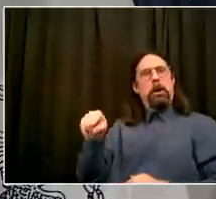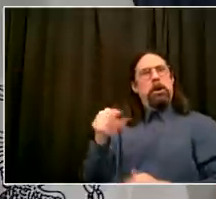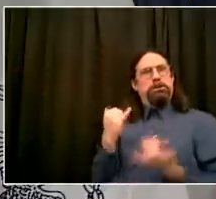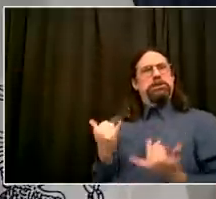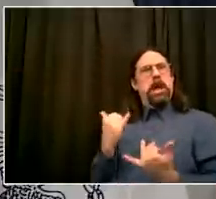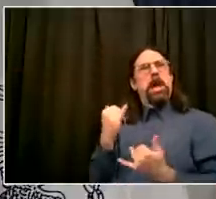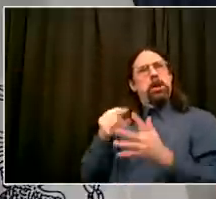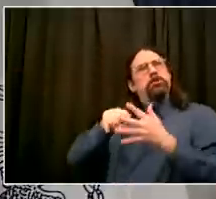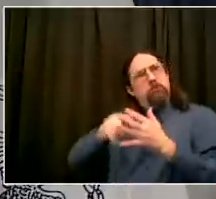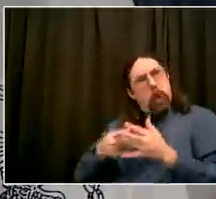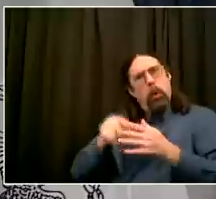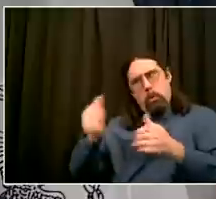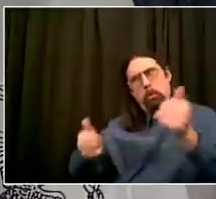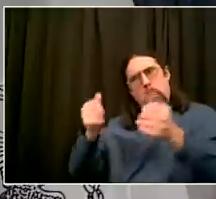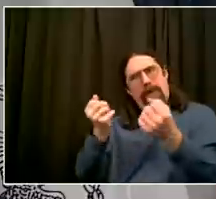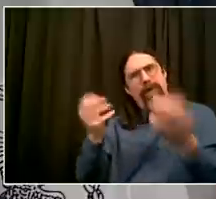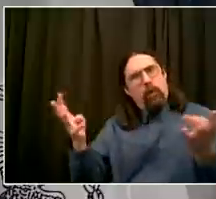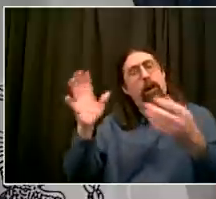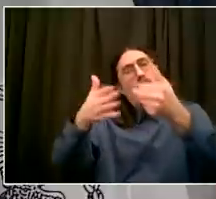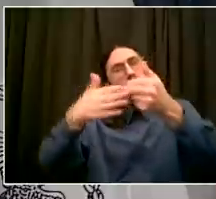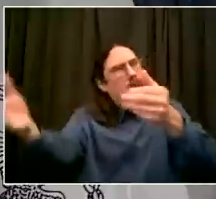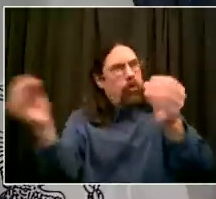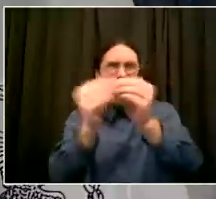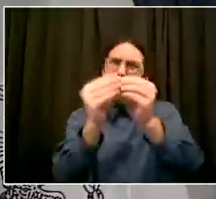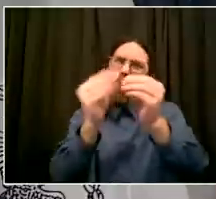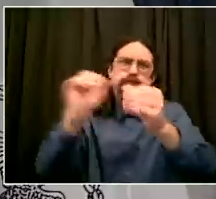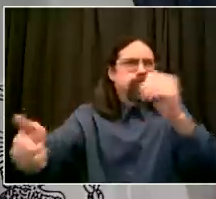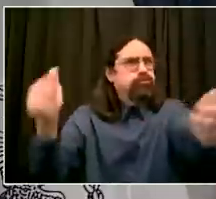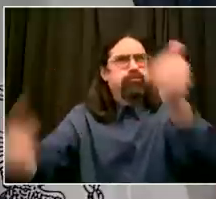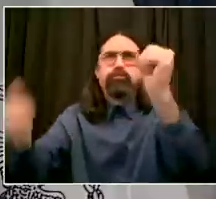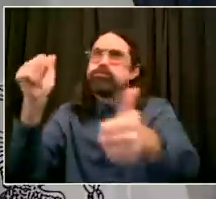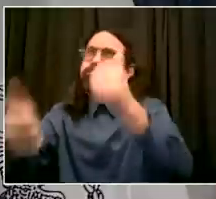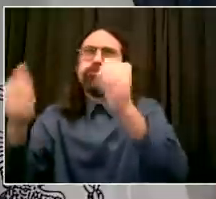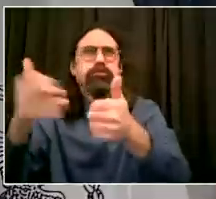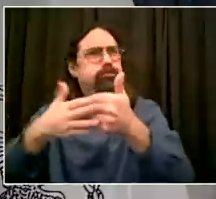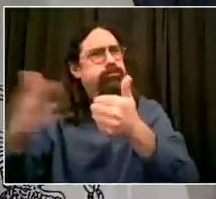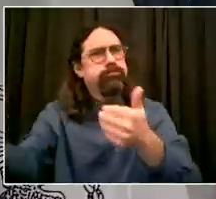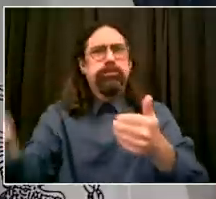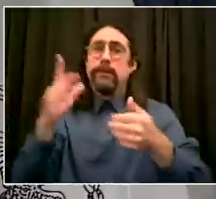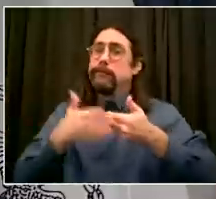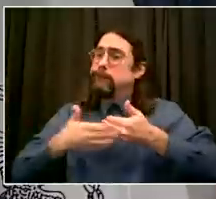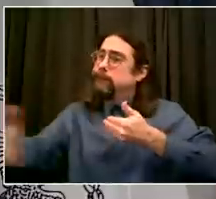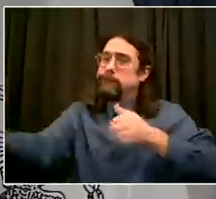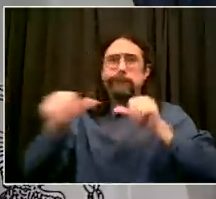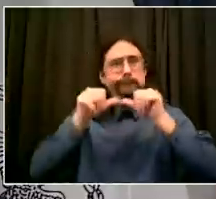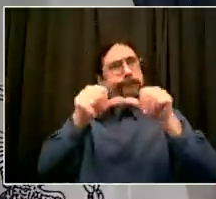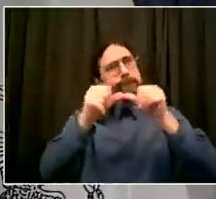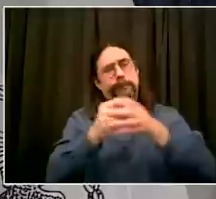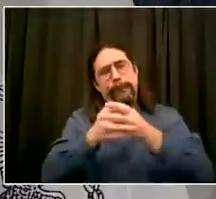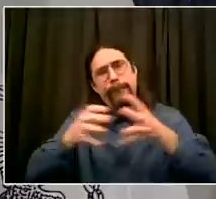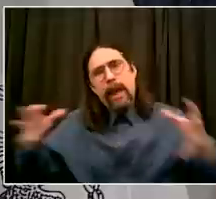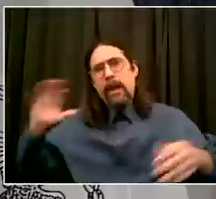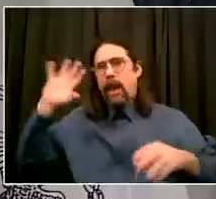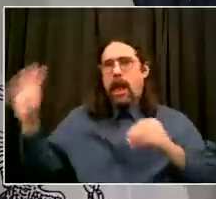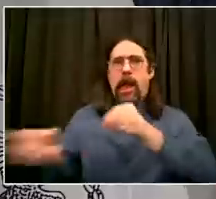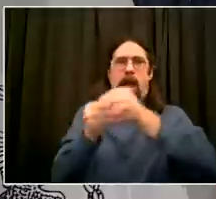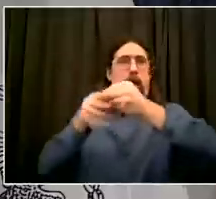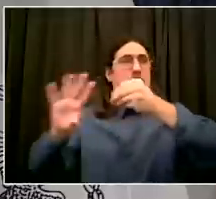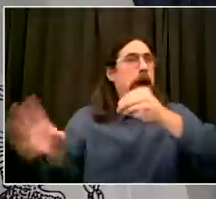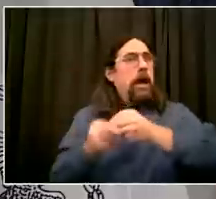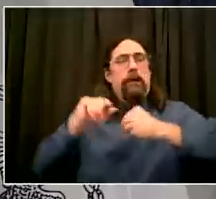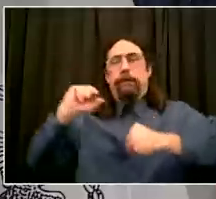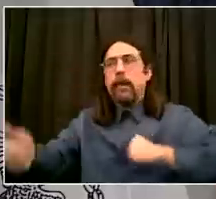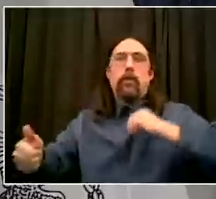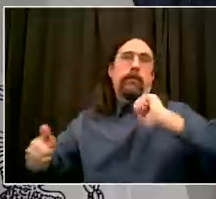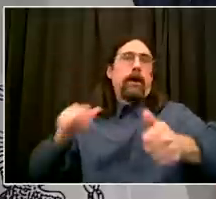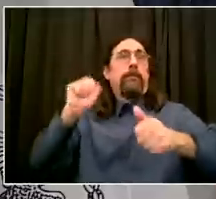reach as many people as possible. And I can tell you, the sites are filling up constantly. Really, the question is, can people get them? Do they